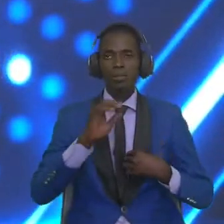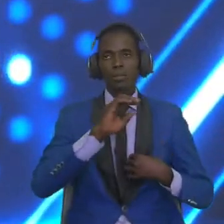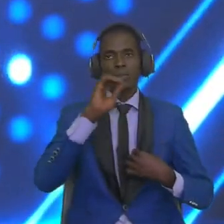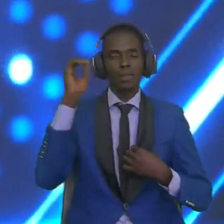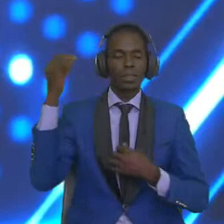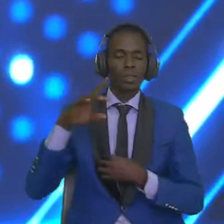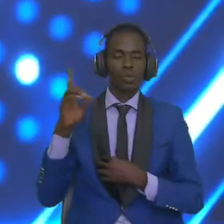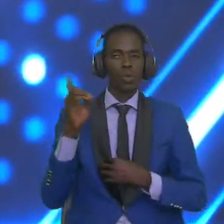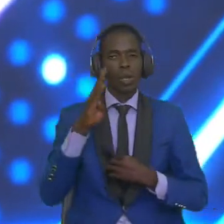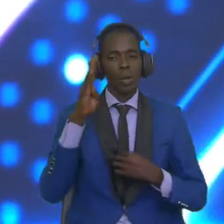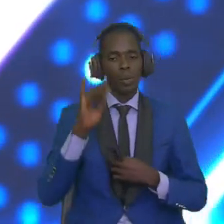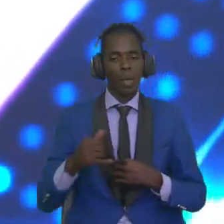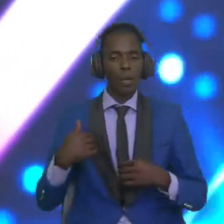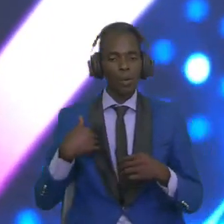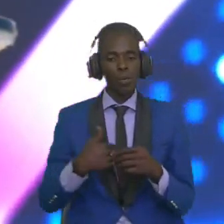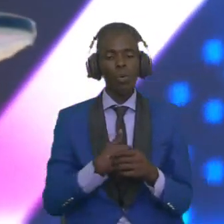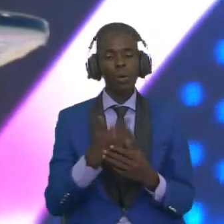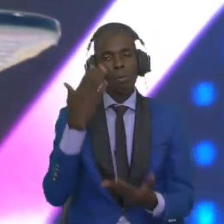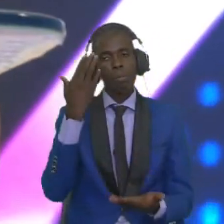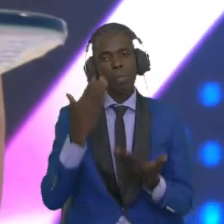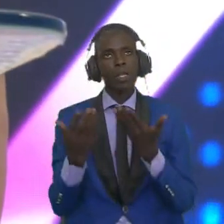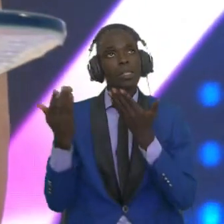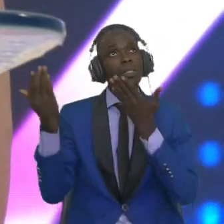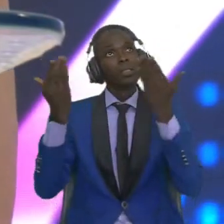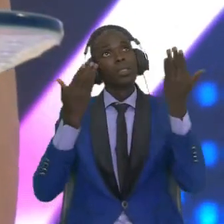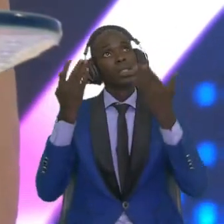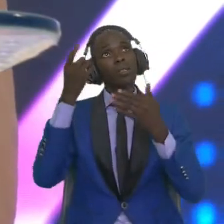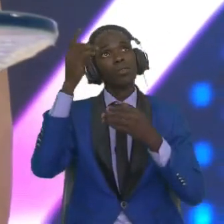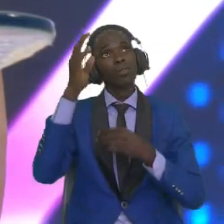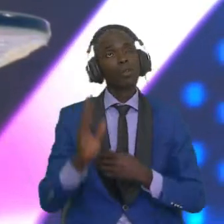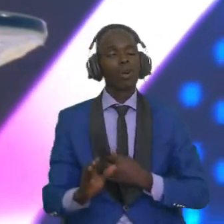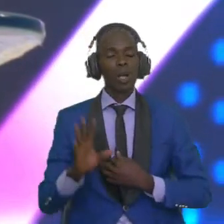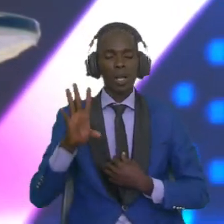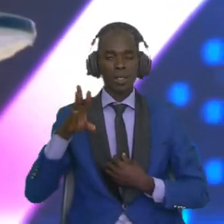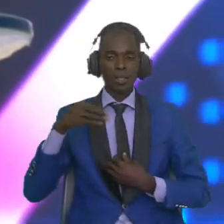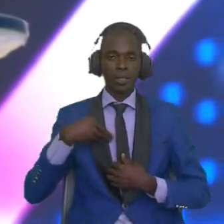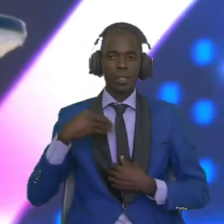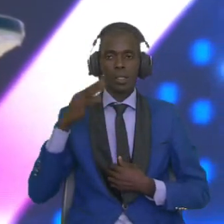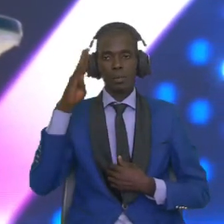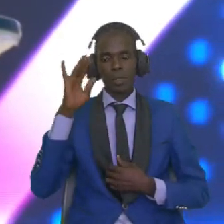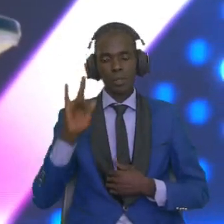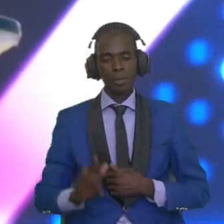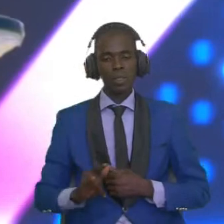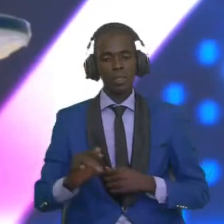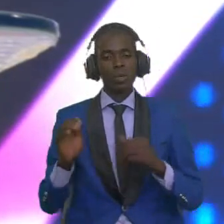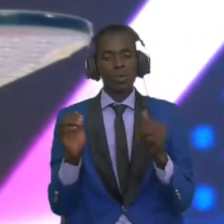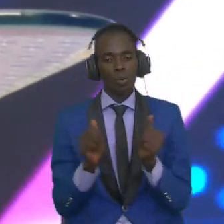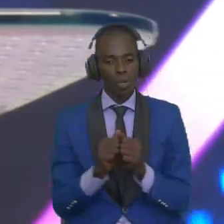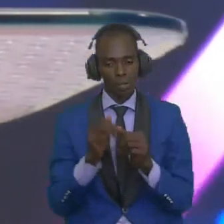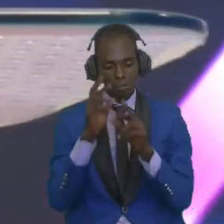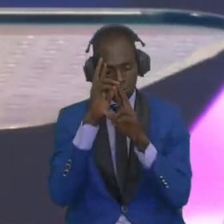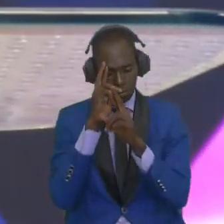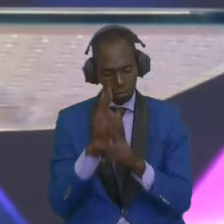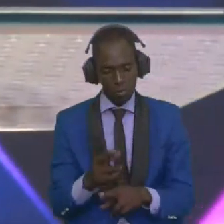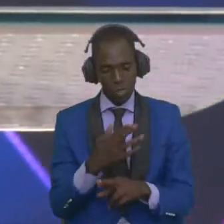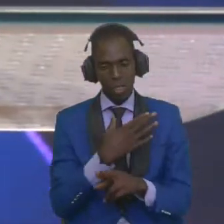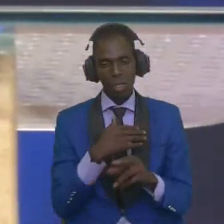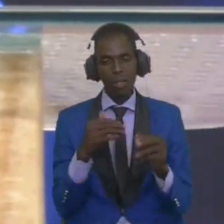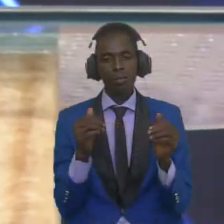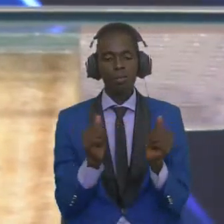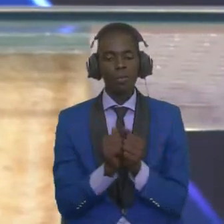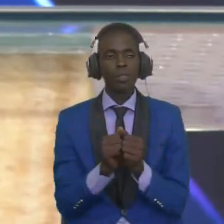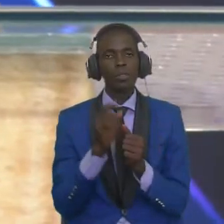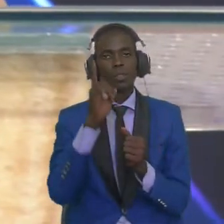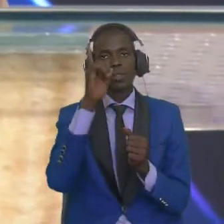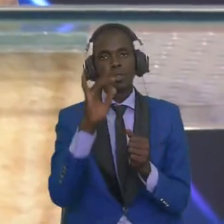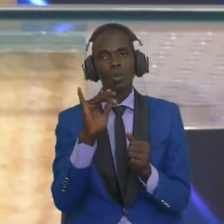grace whereby we may serve God acceptably with reverence and godly